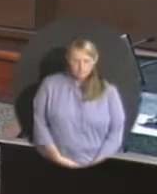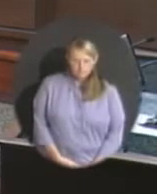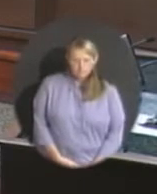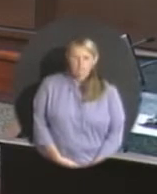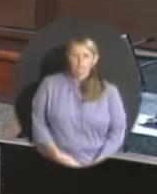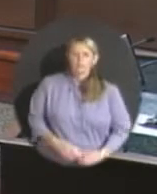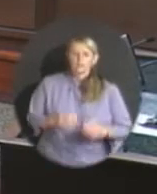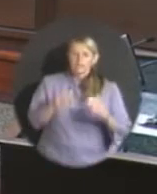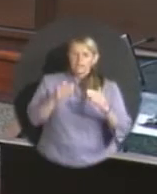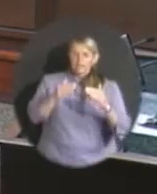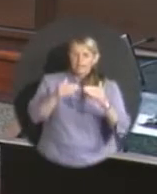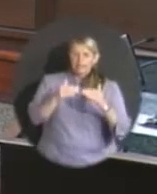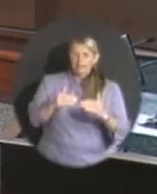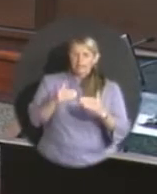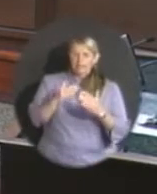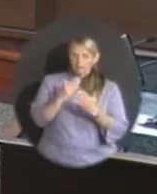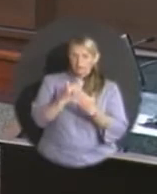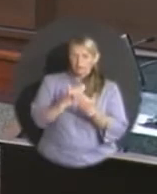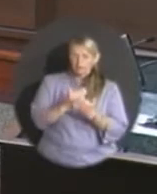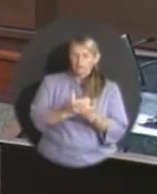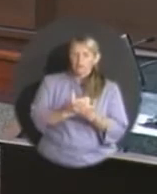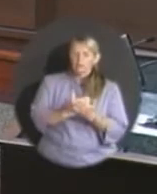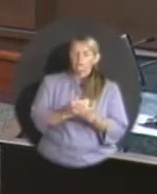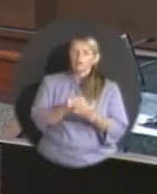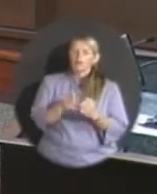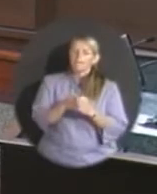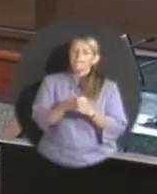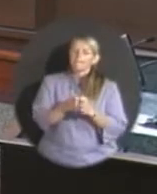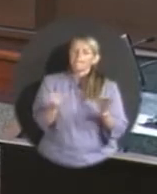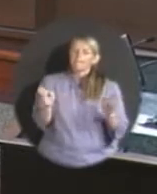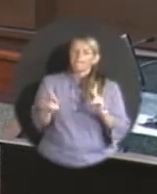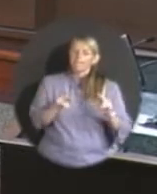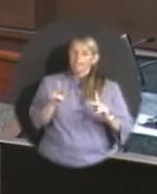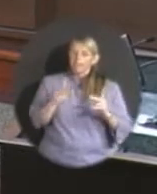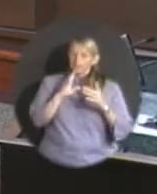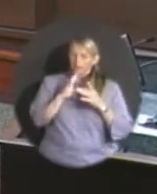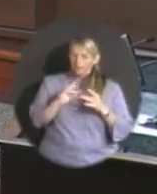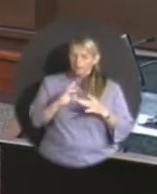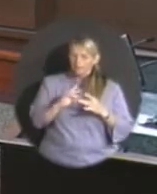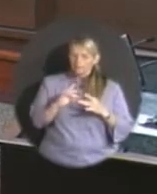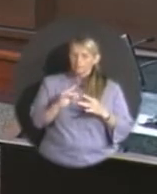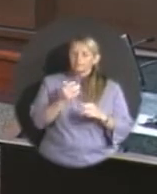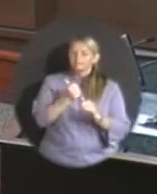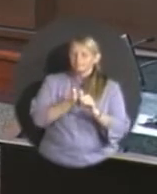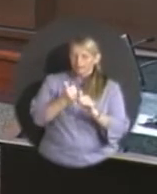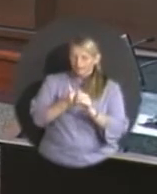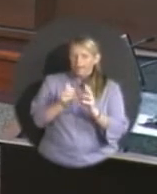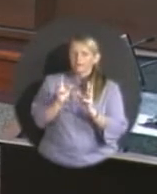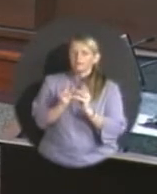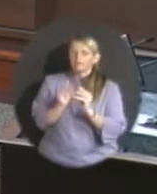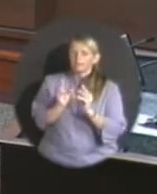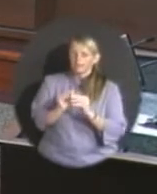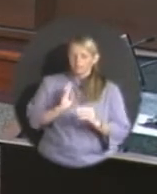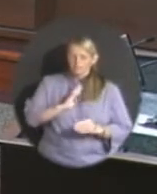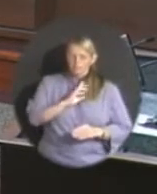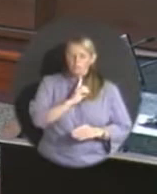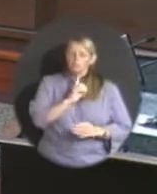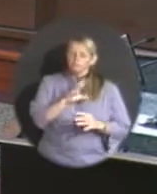Next on our agenda is public comments. At each regular meeting, the Board of Education reserves limited time for